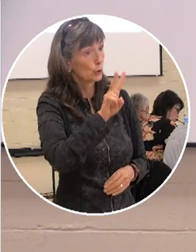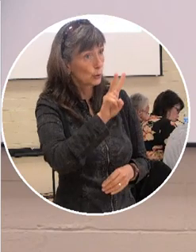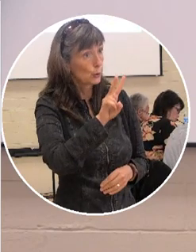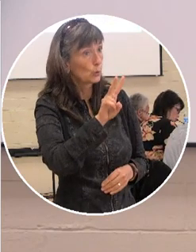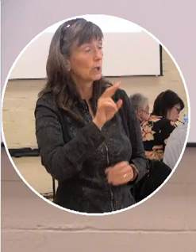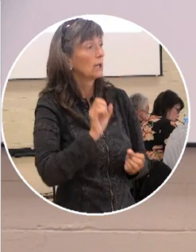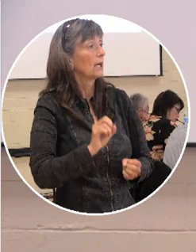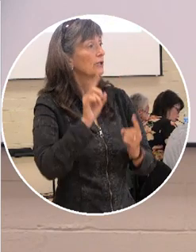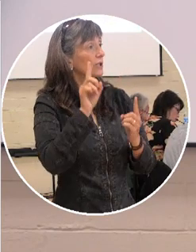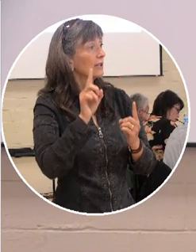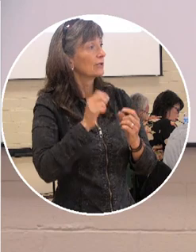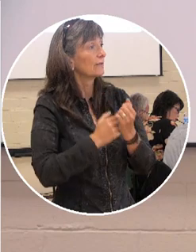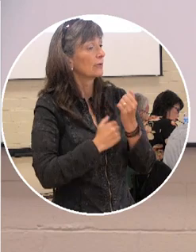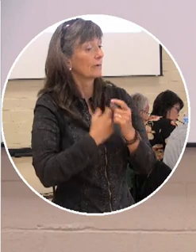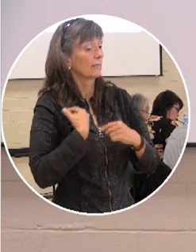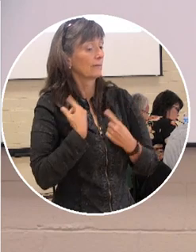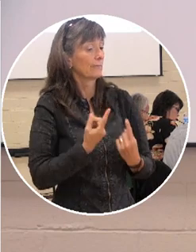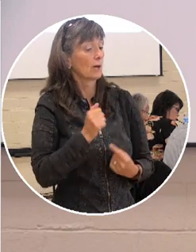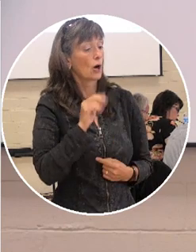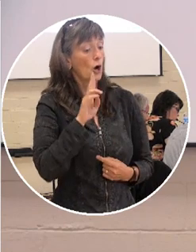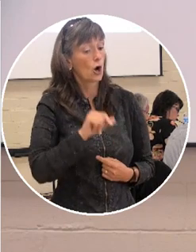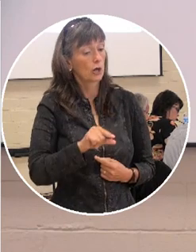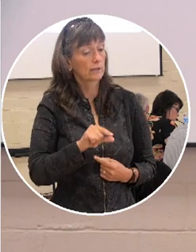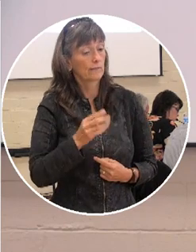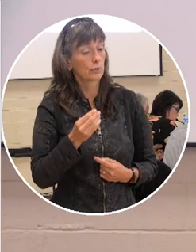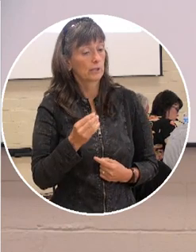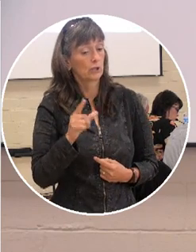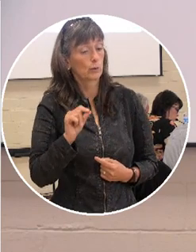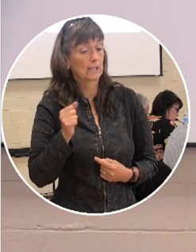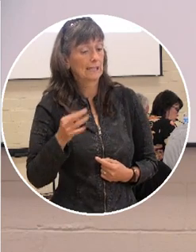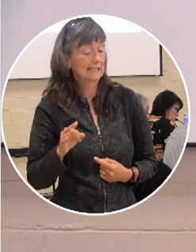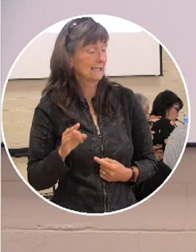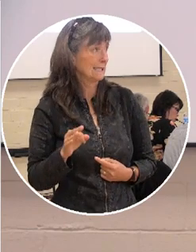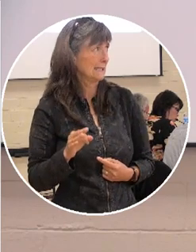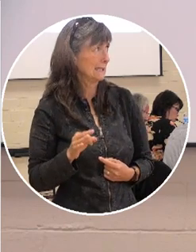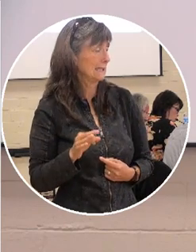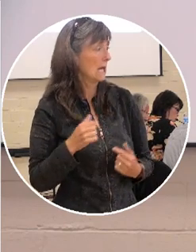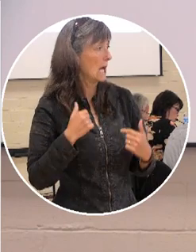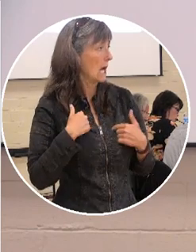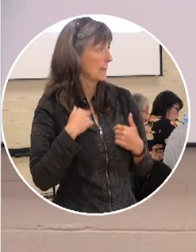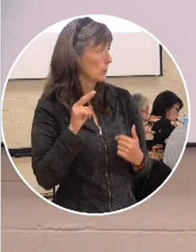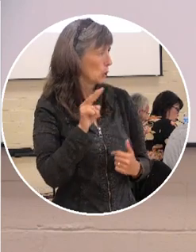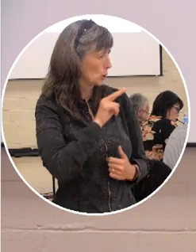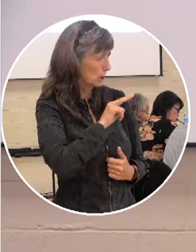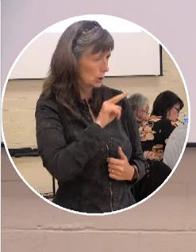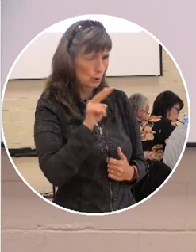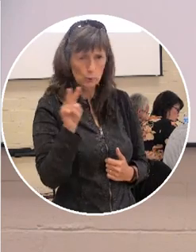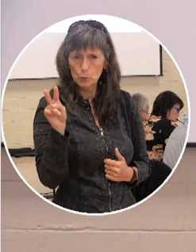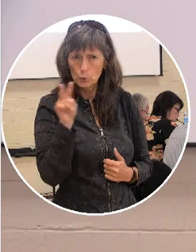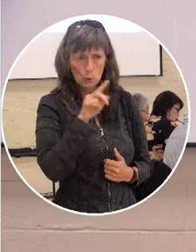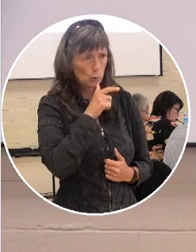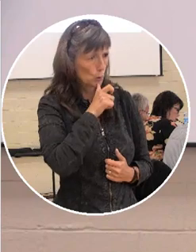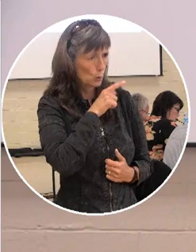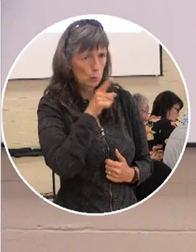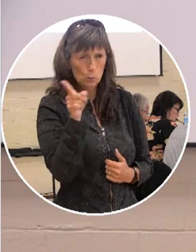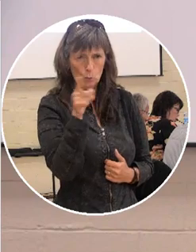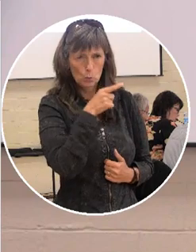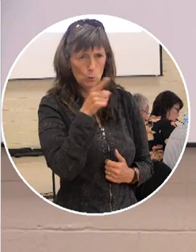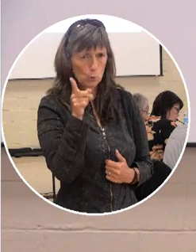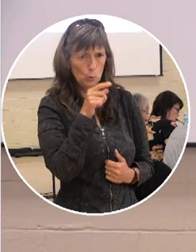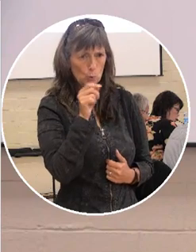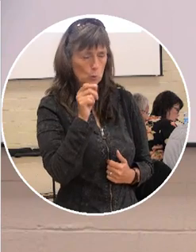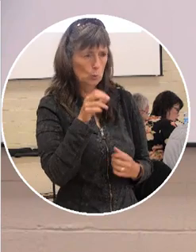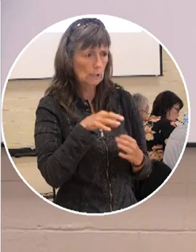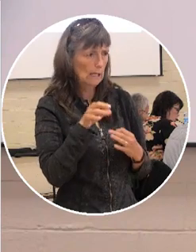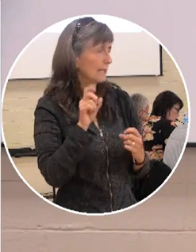Education Foundation report of August 14th, 2019. I am going to be looking to, who's speaking to the education report?